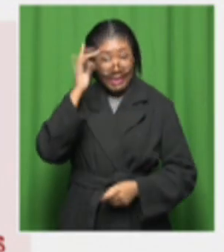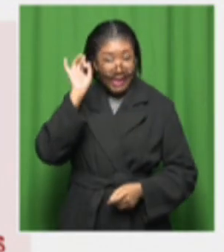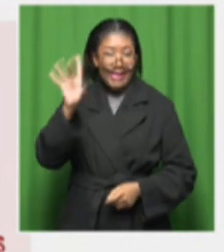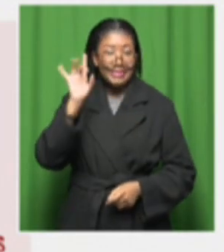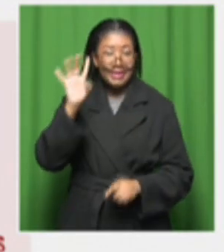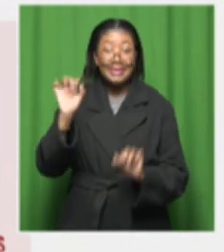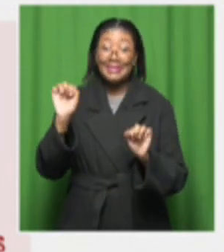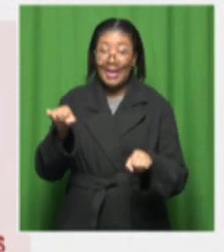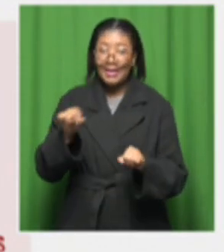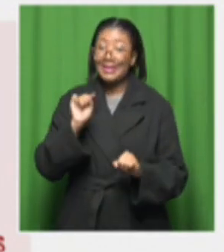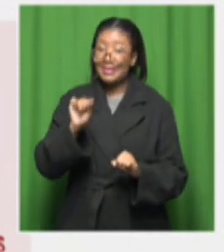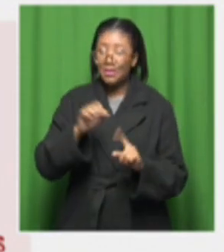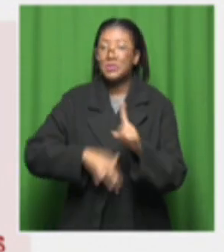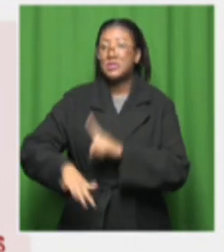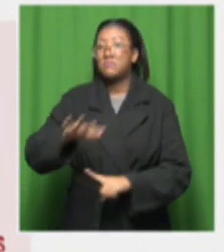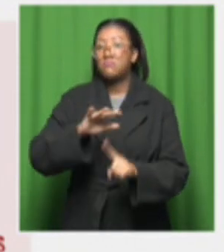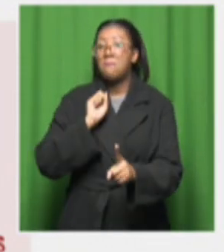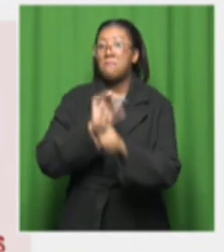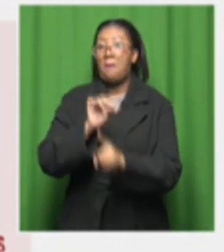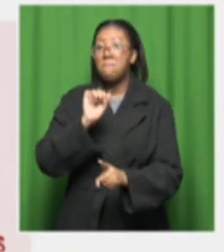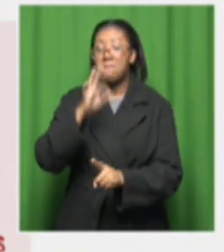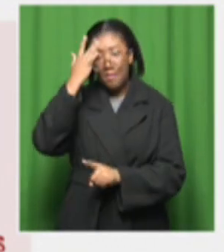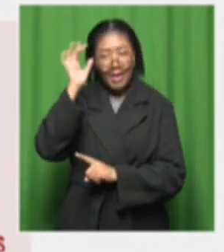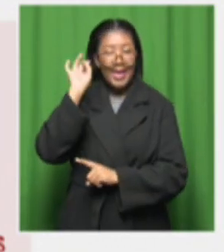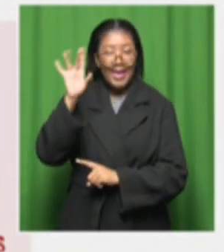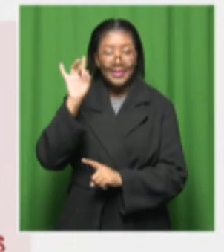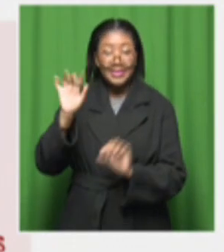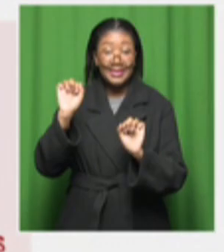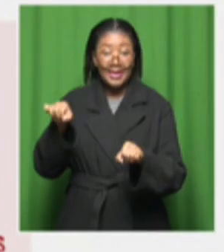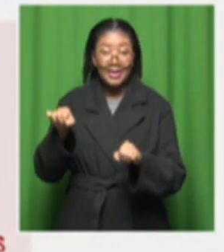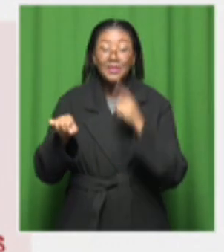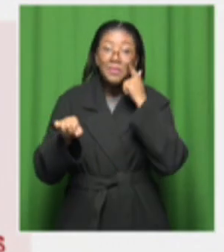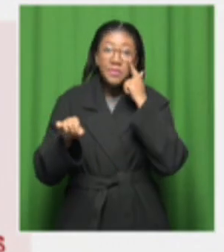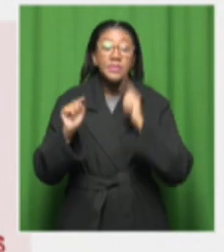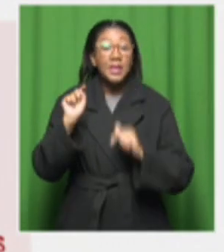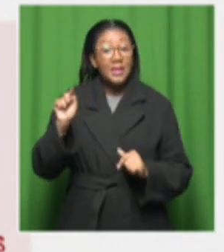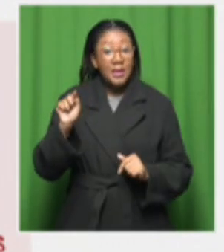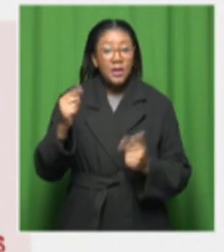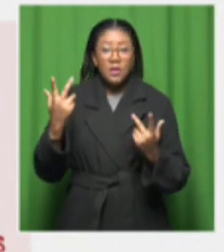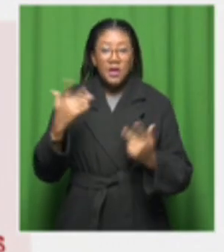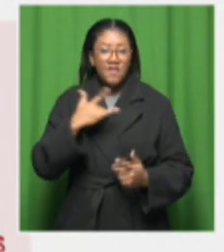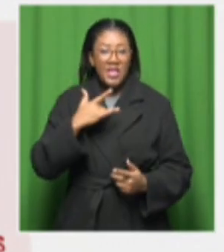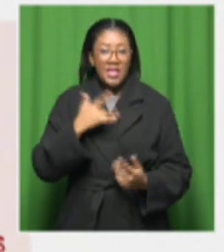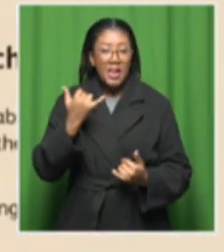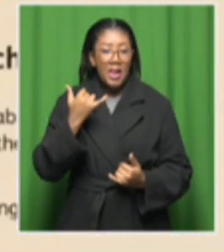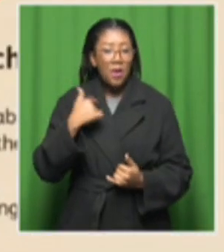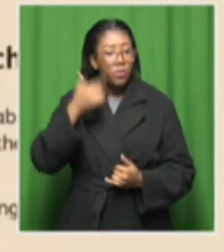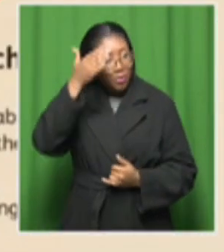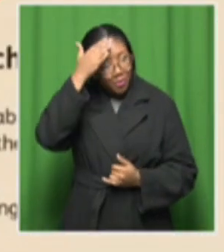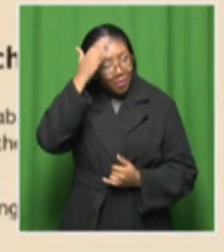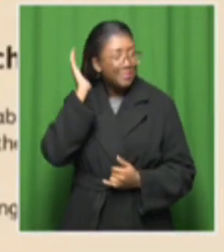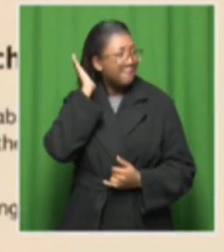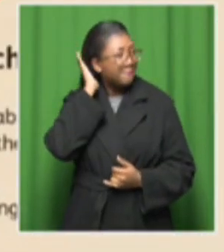environmental or psychosocial factors contributed to it. And usually this is a headache that feels like a tension in the